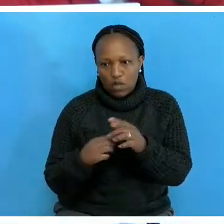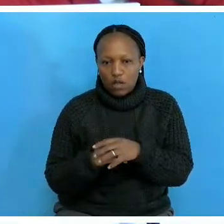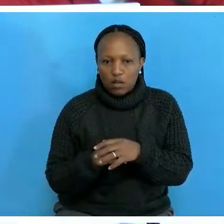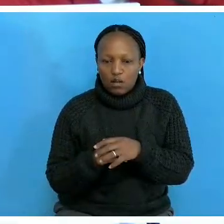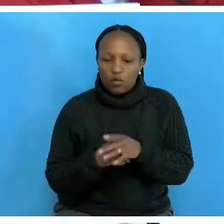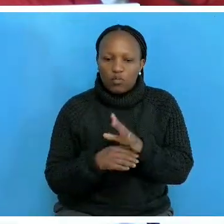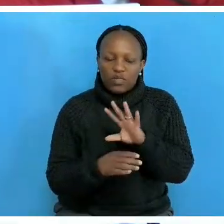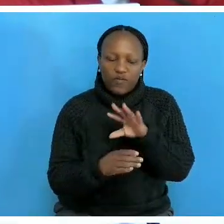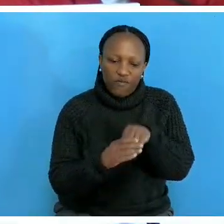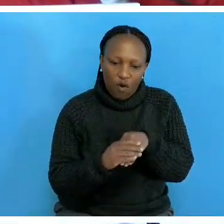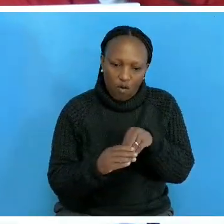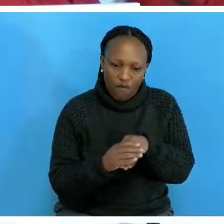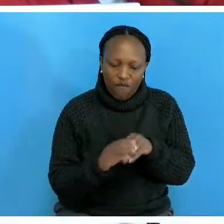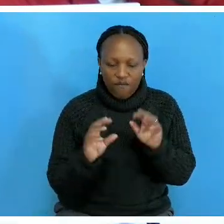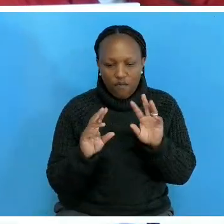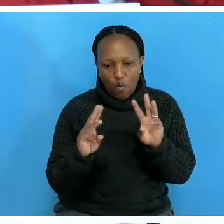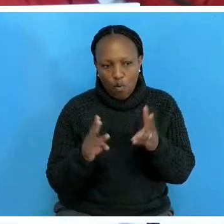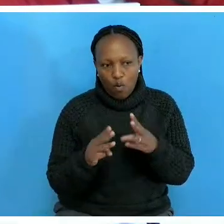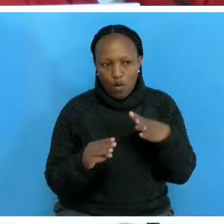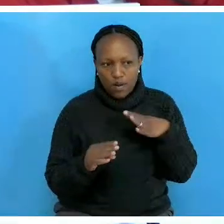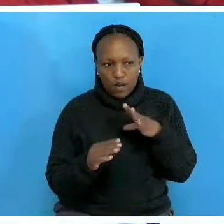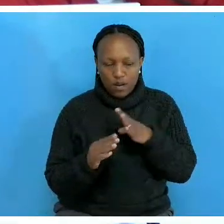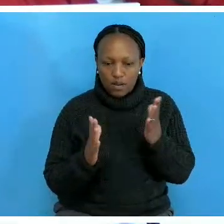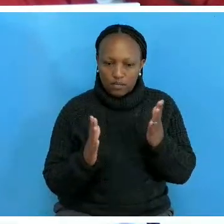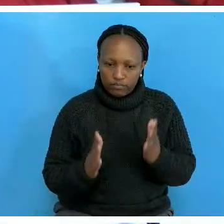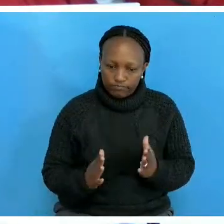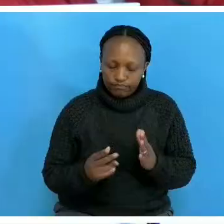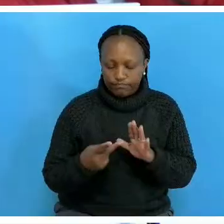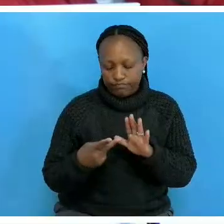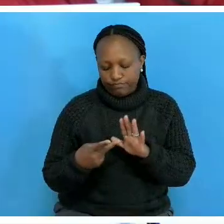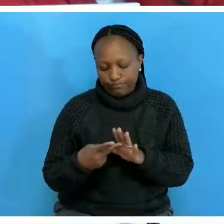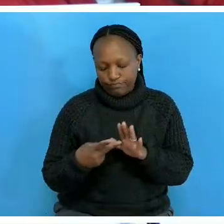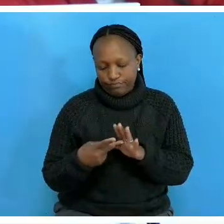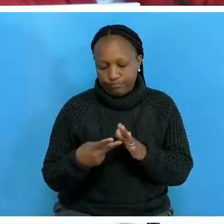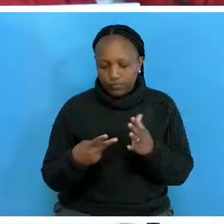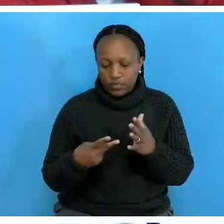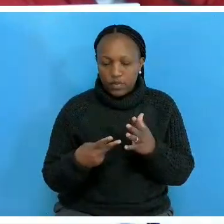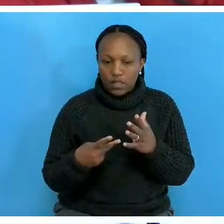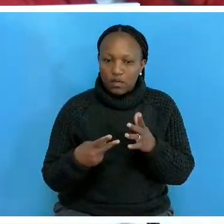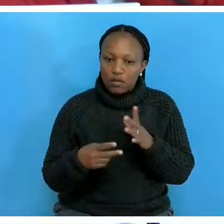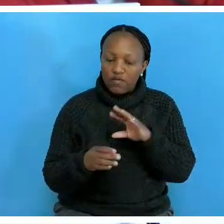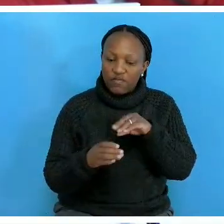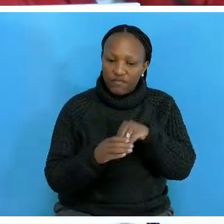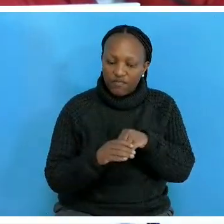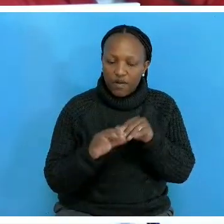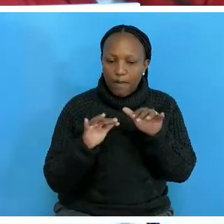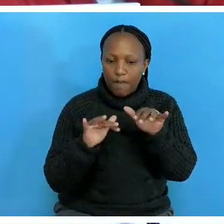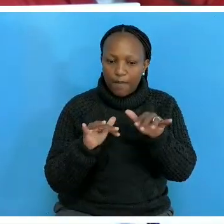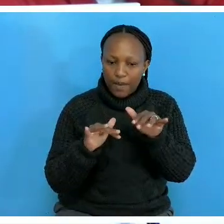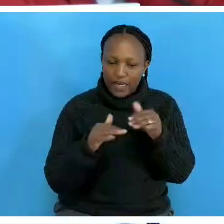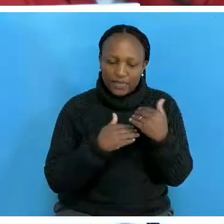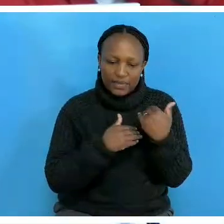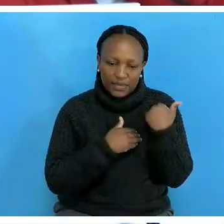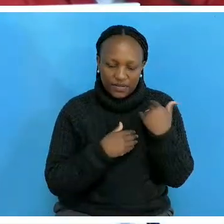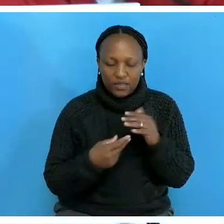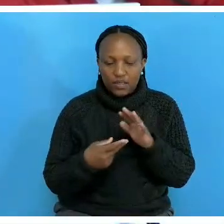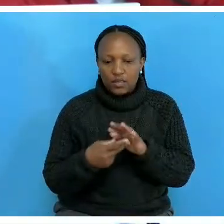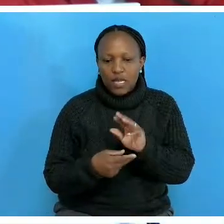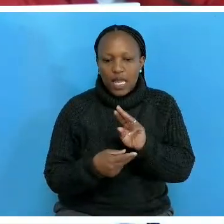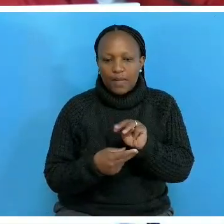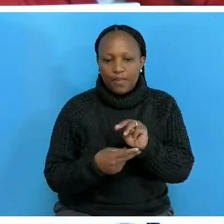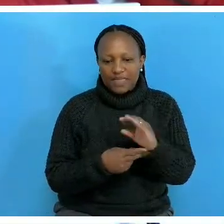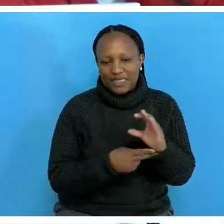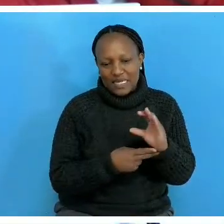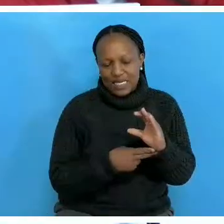Involve the ward councillors, involve public safety, involve the MMCs,